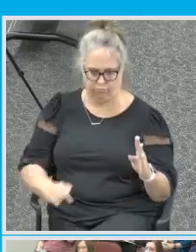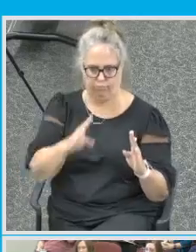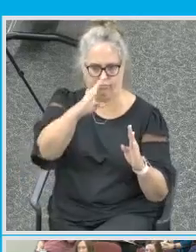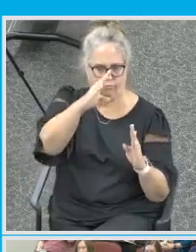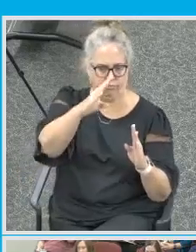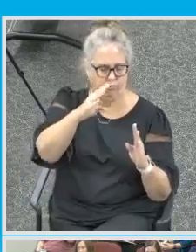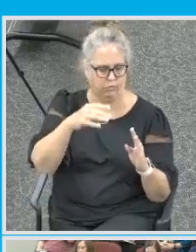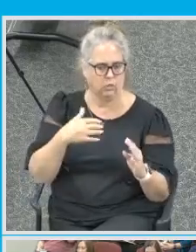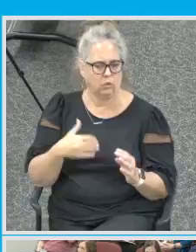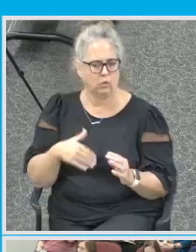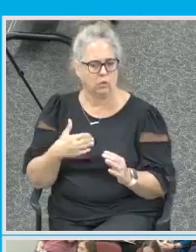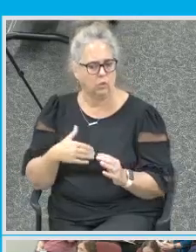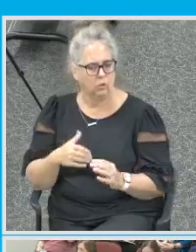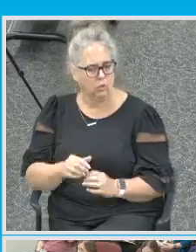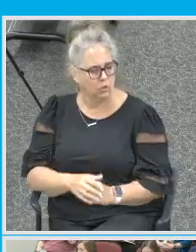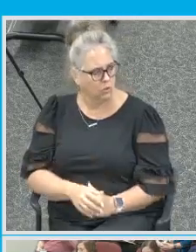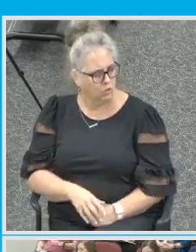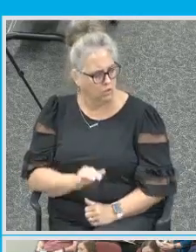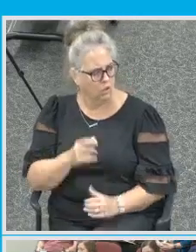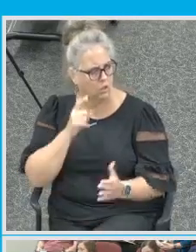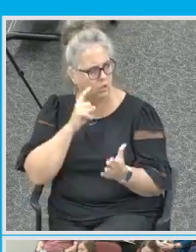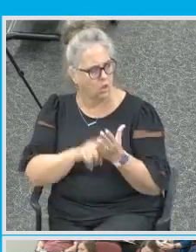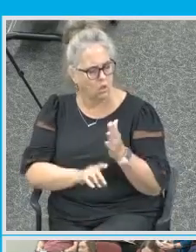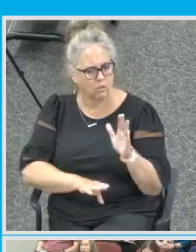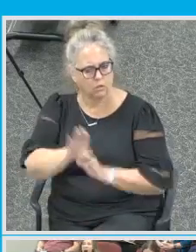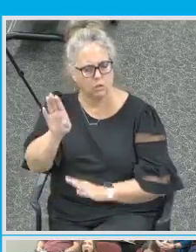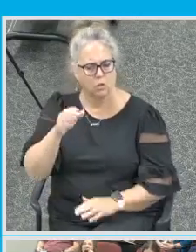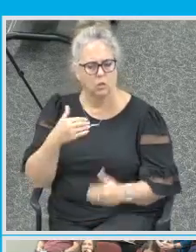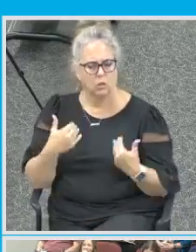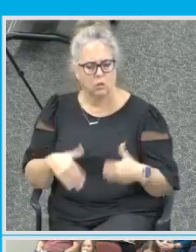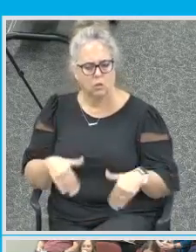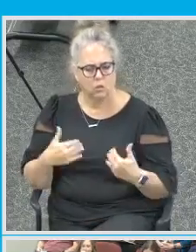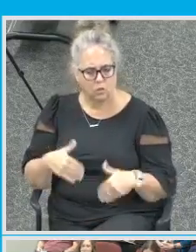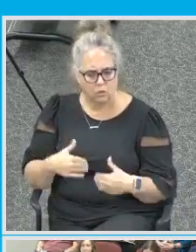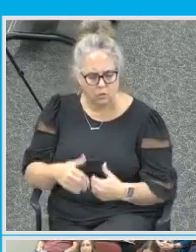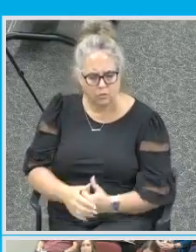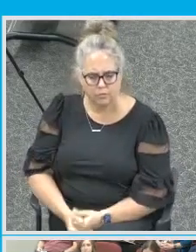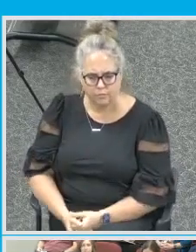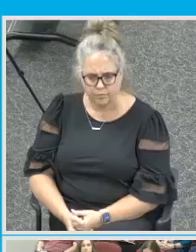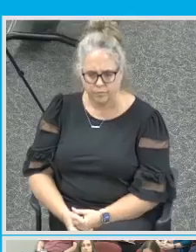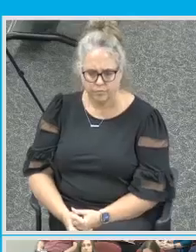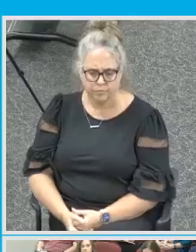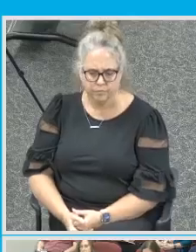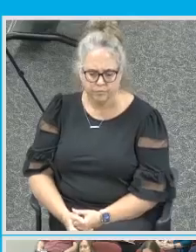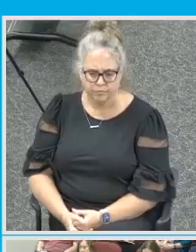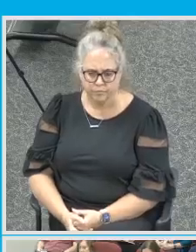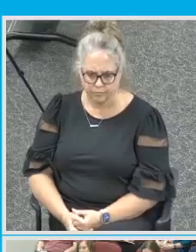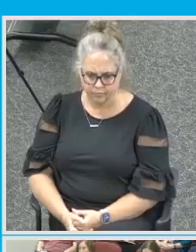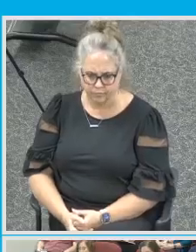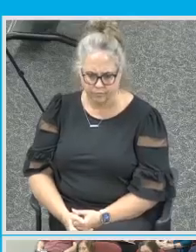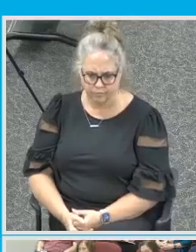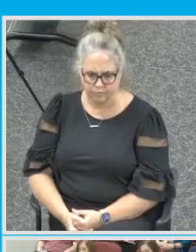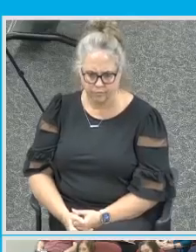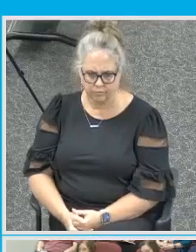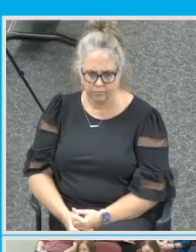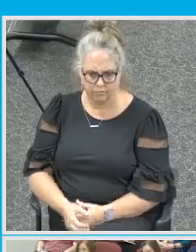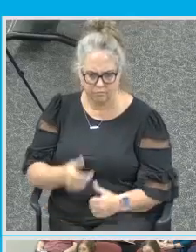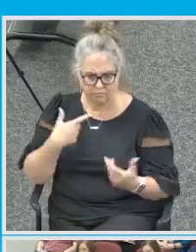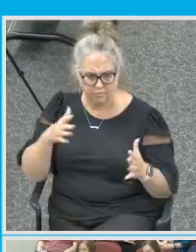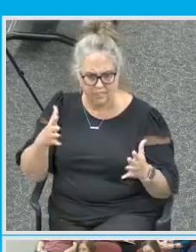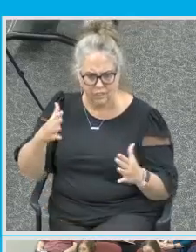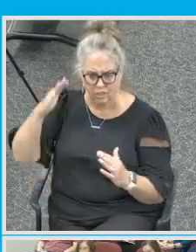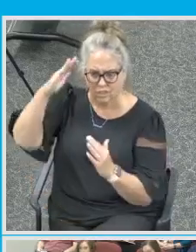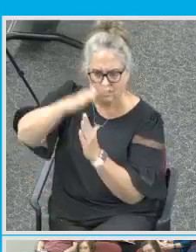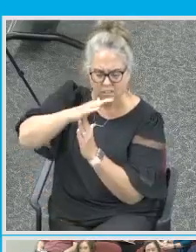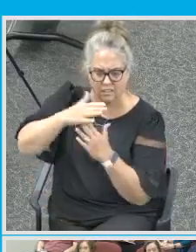getting reports so early, we've also already, the peak has already exceeded any highest week in